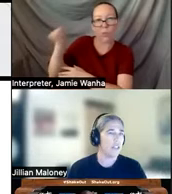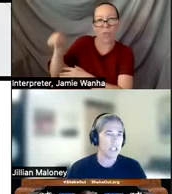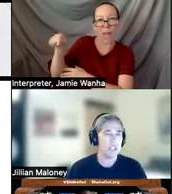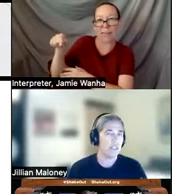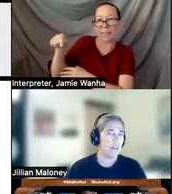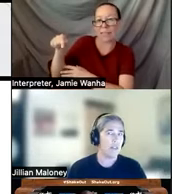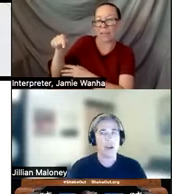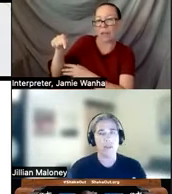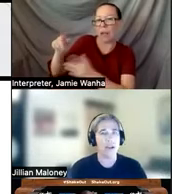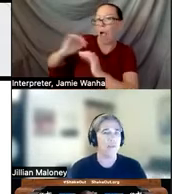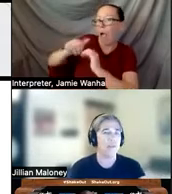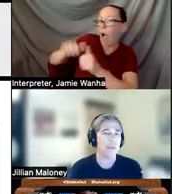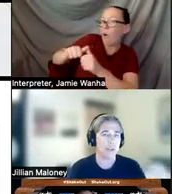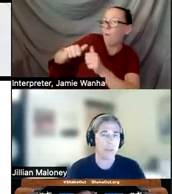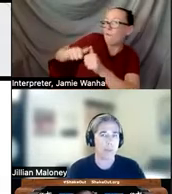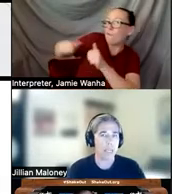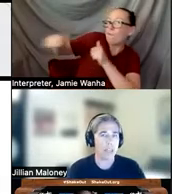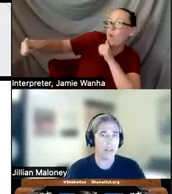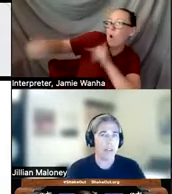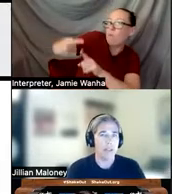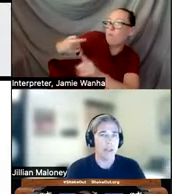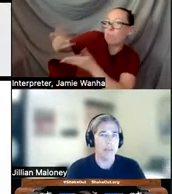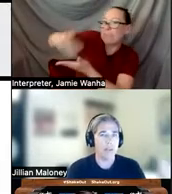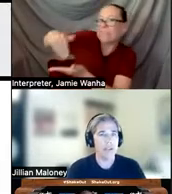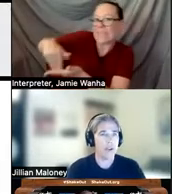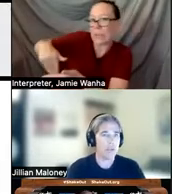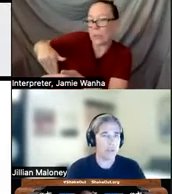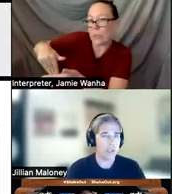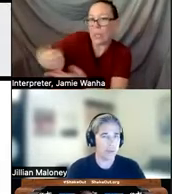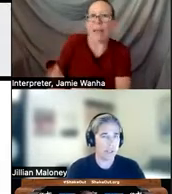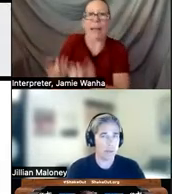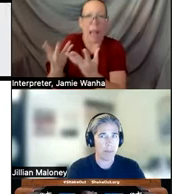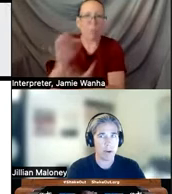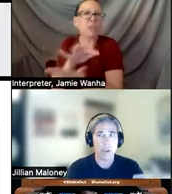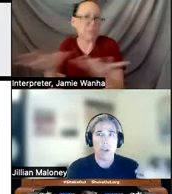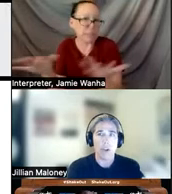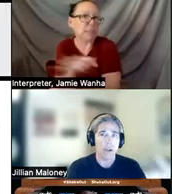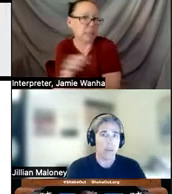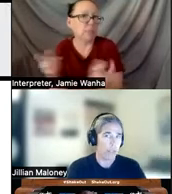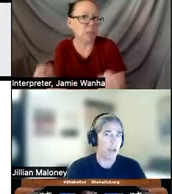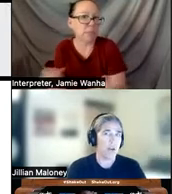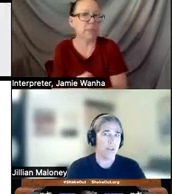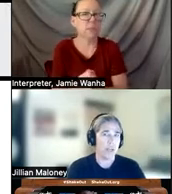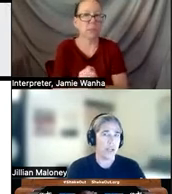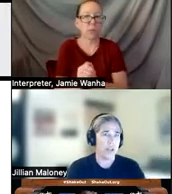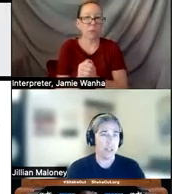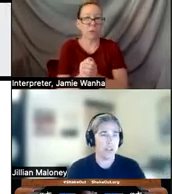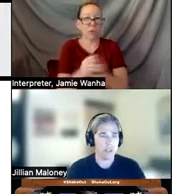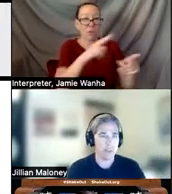the geology is, and how that rupture is propagating. So those are kind of important terms to remember when we talk about